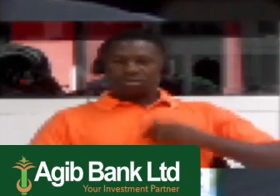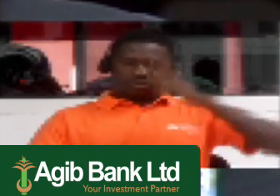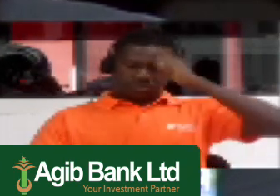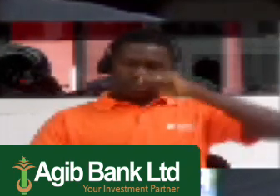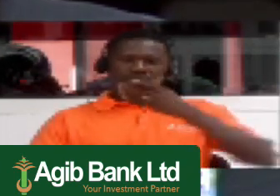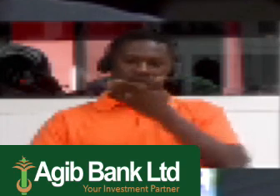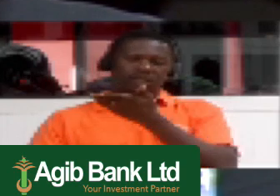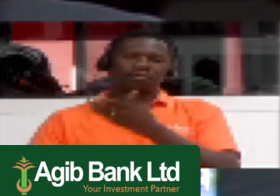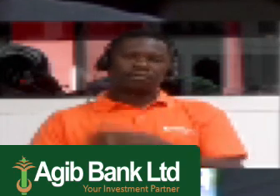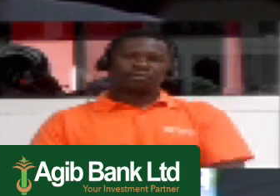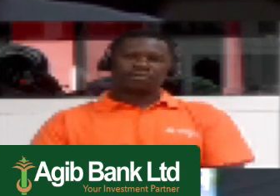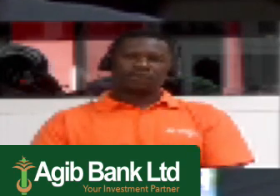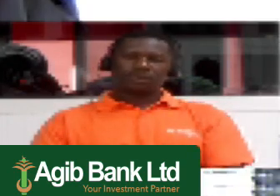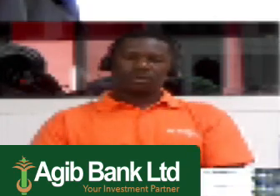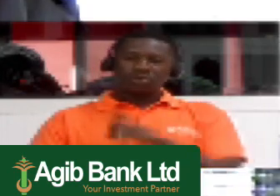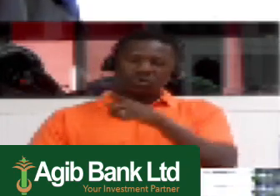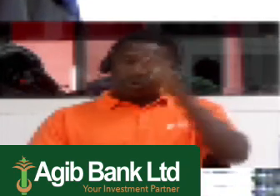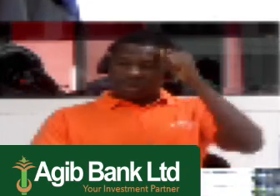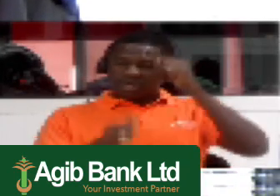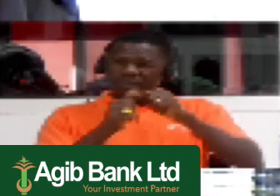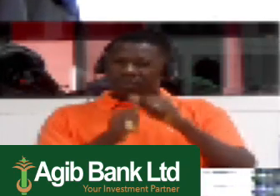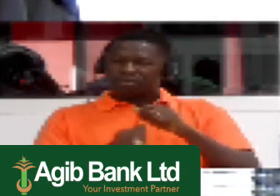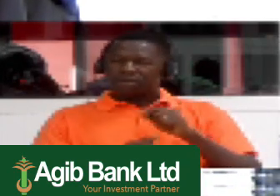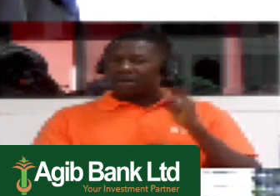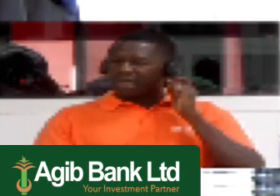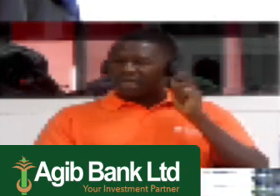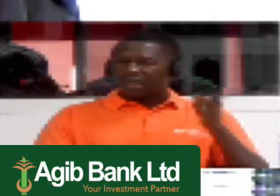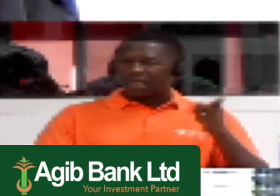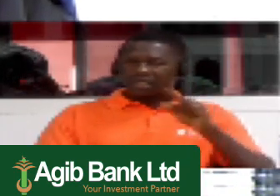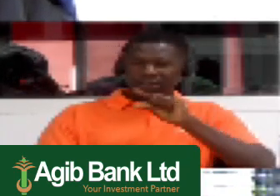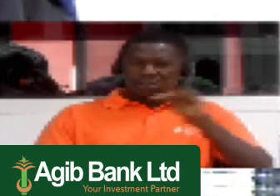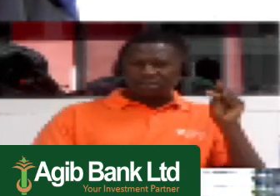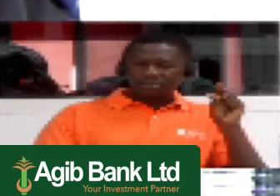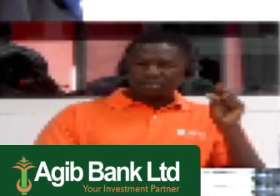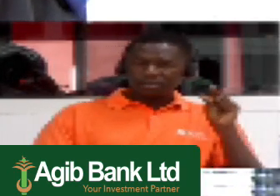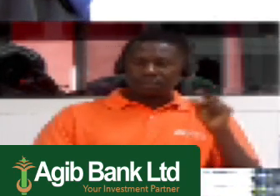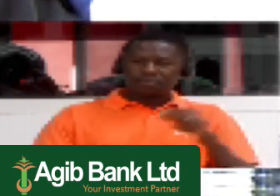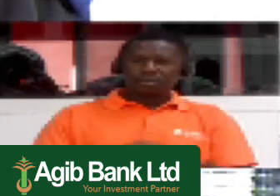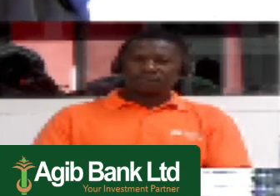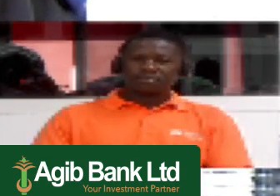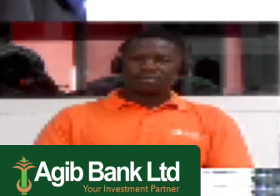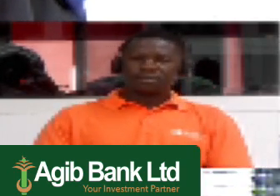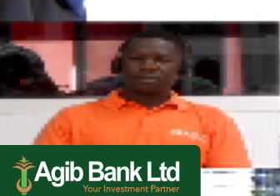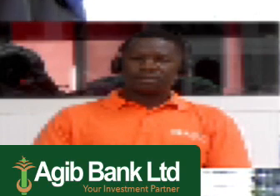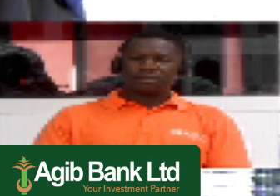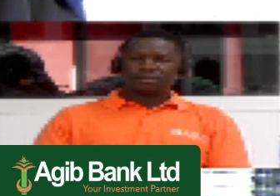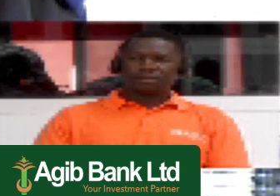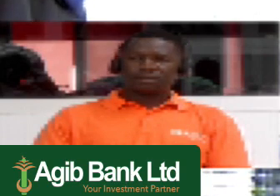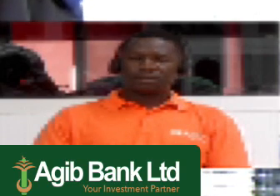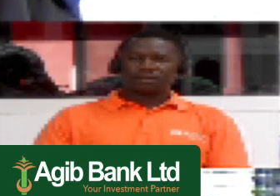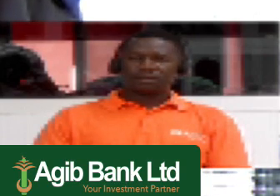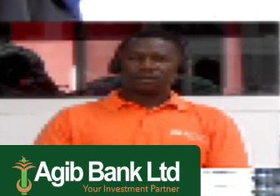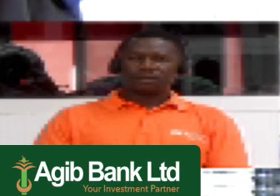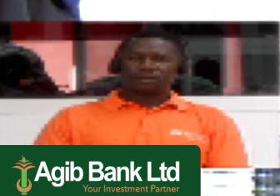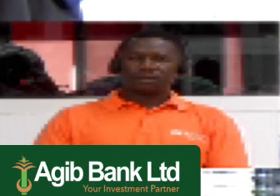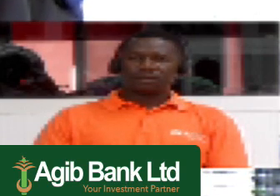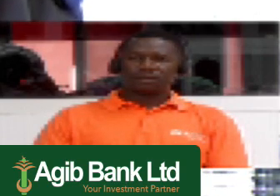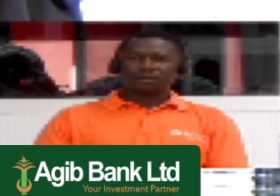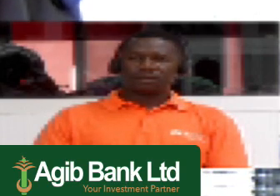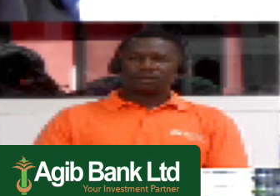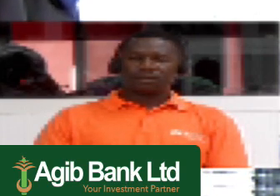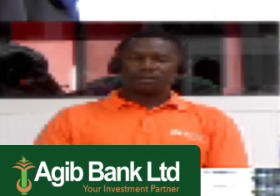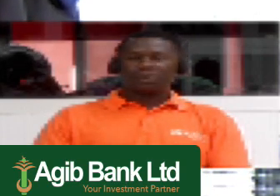And do you recall her name? Akofoy Hakilo Sibula Amari Tola Lebang. No, Hakilo Bota Tola Le, but it's a kunyin in Ghana